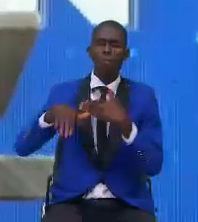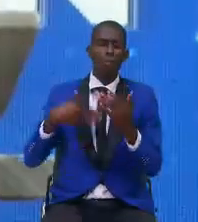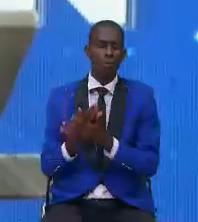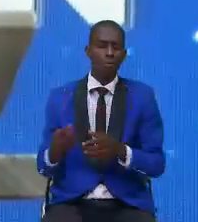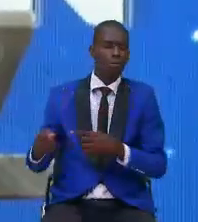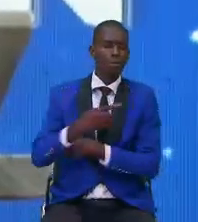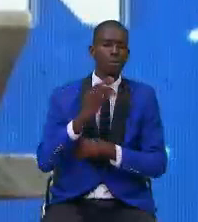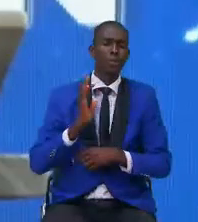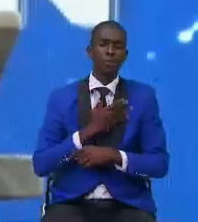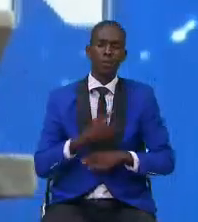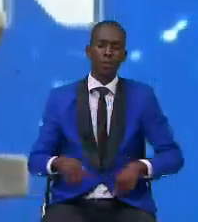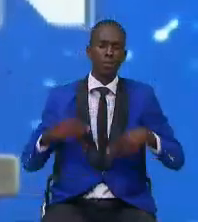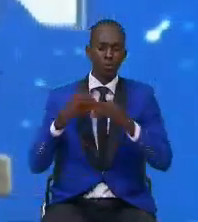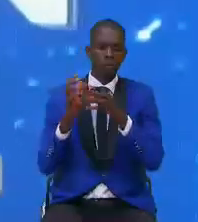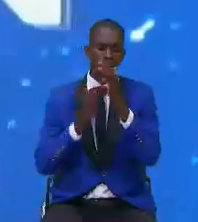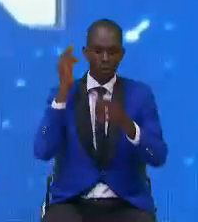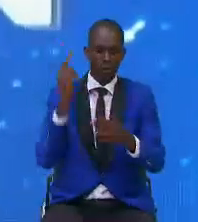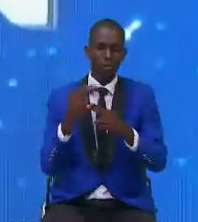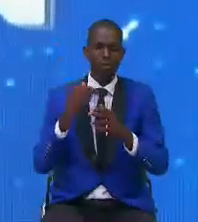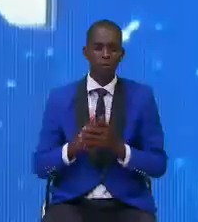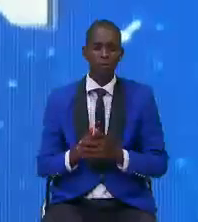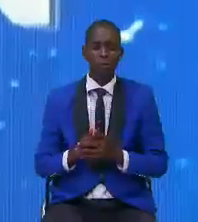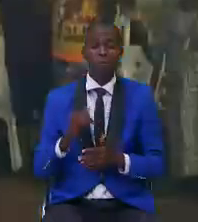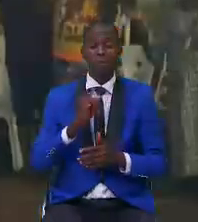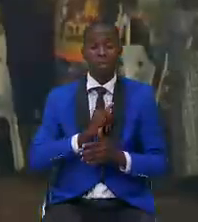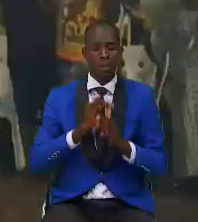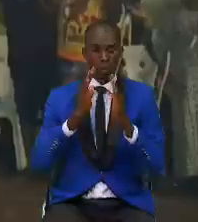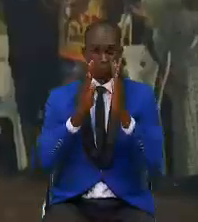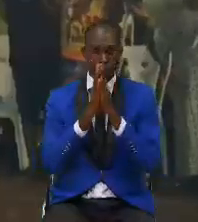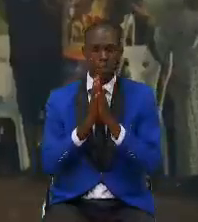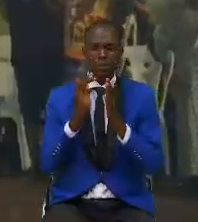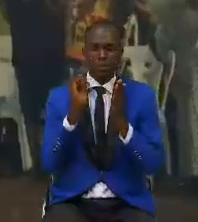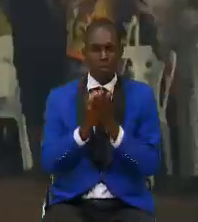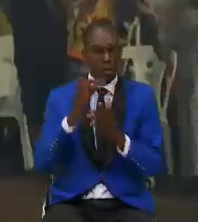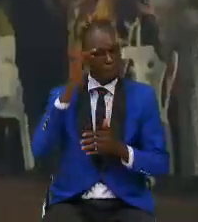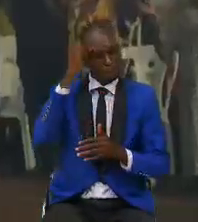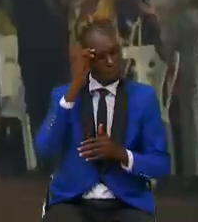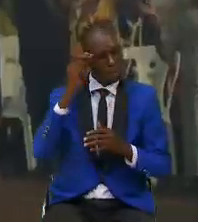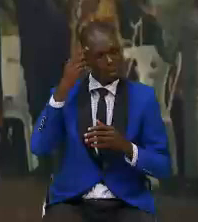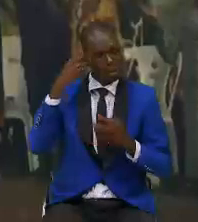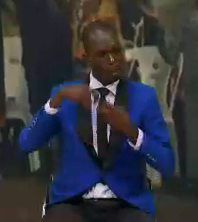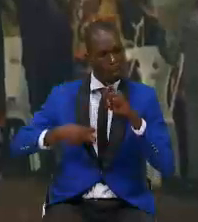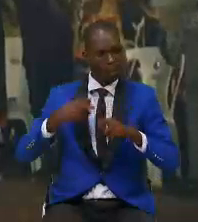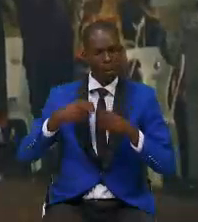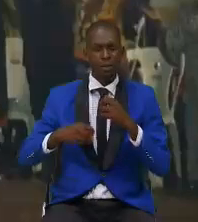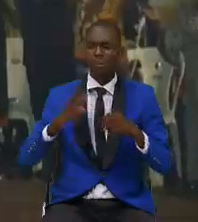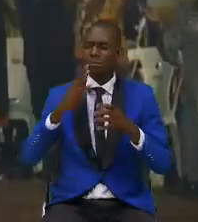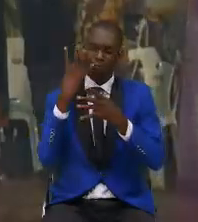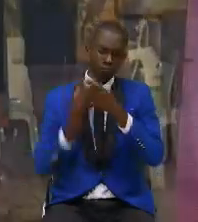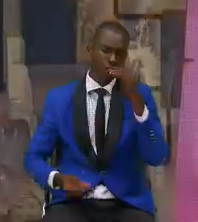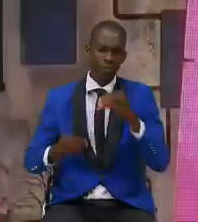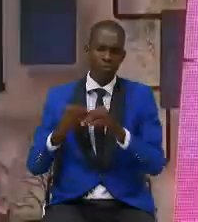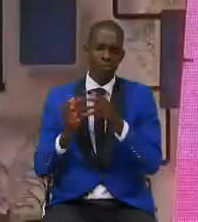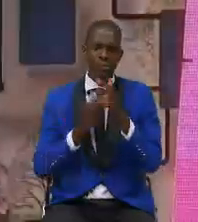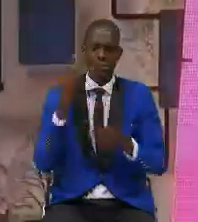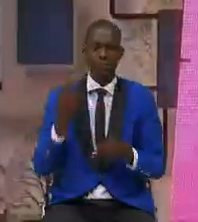and holiness all the days of our lives in Jesus' name. I pray that that insanity and